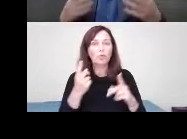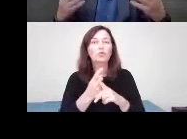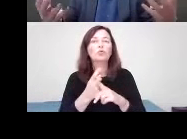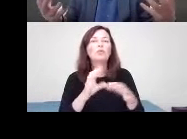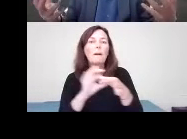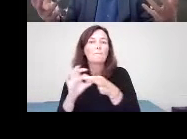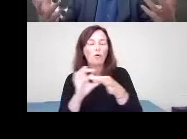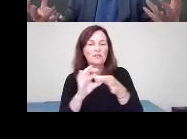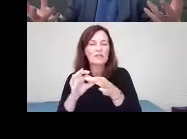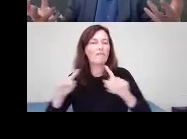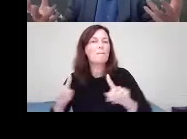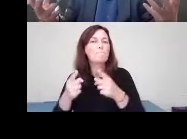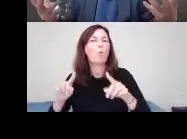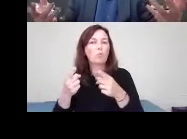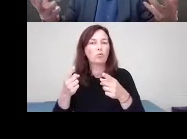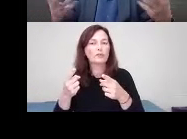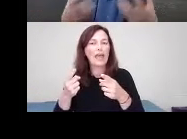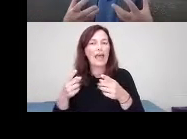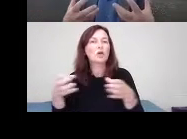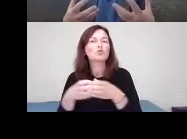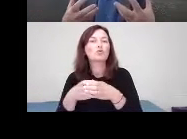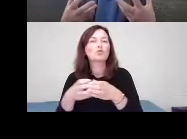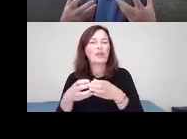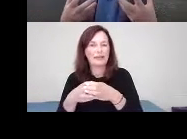the platform where the member states comes